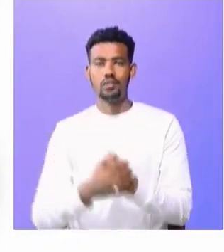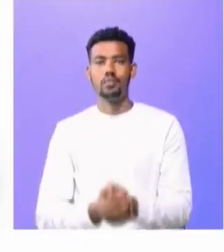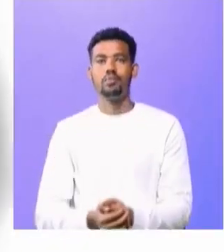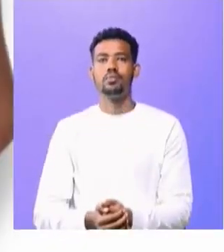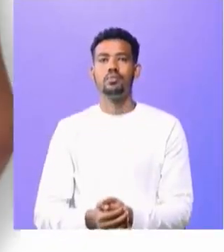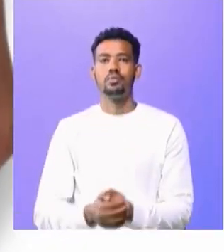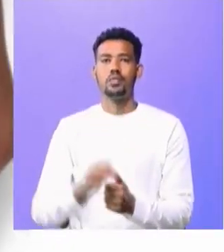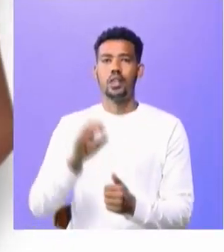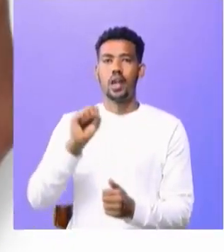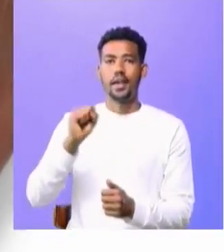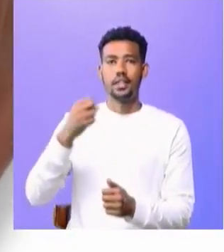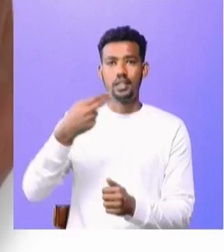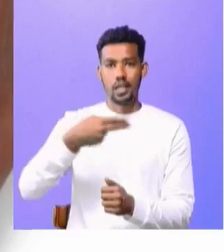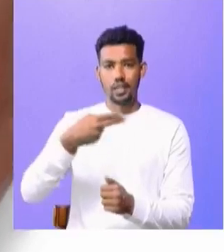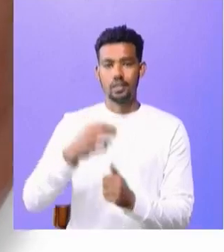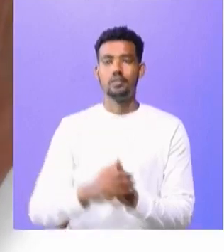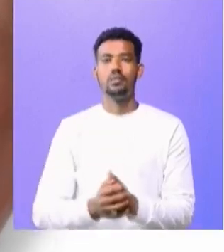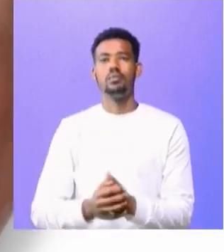sh,